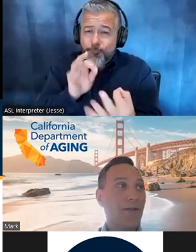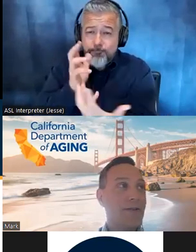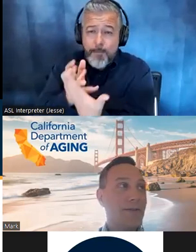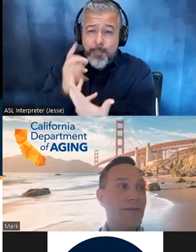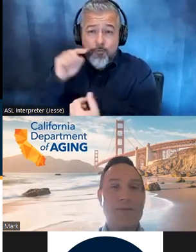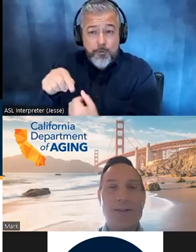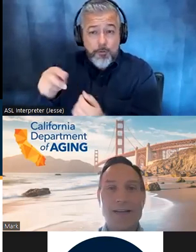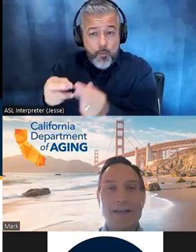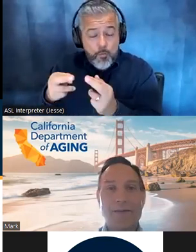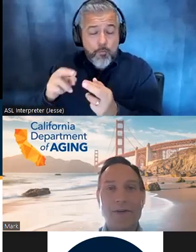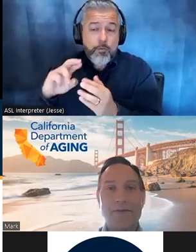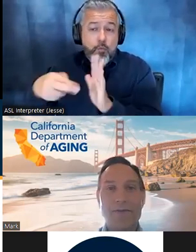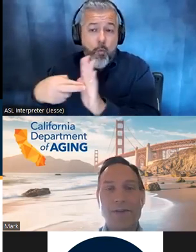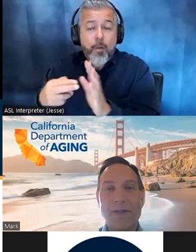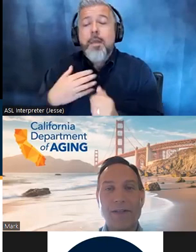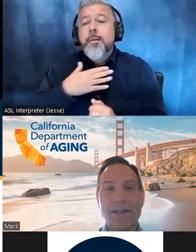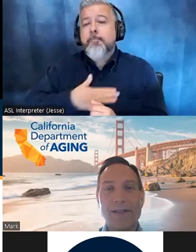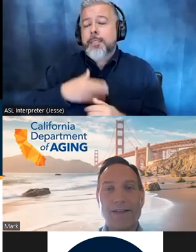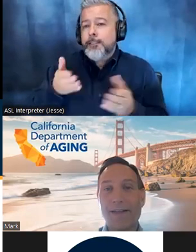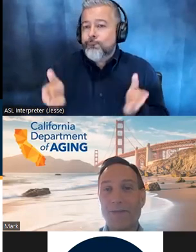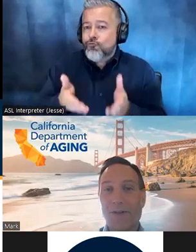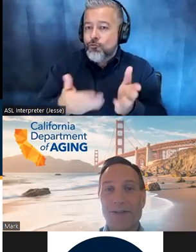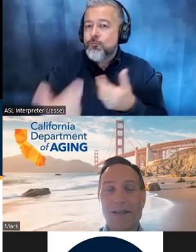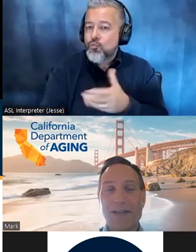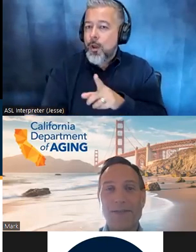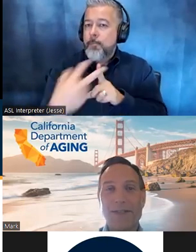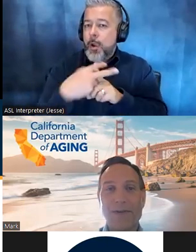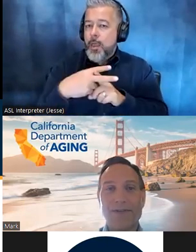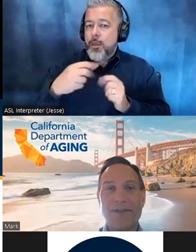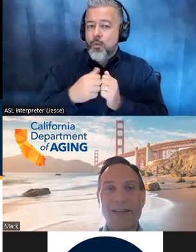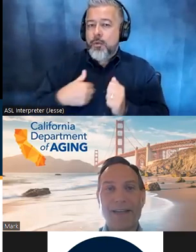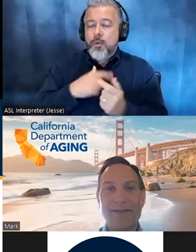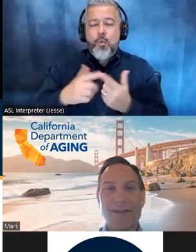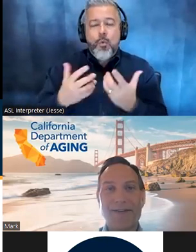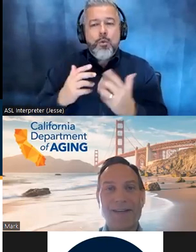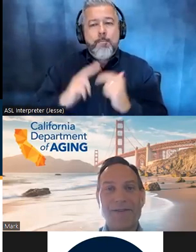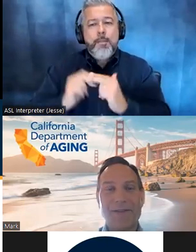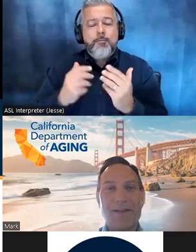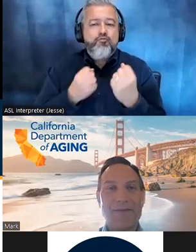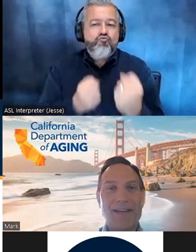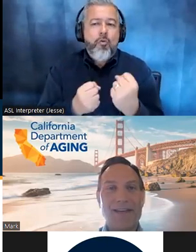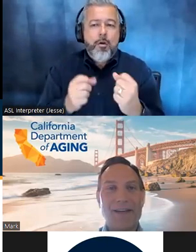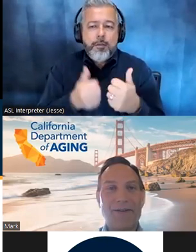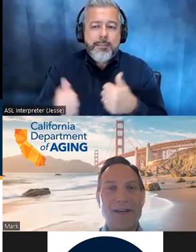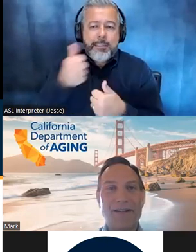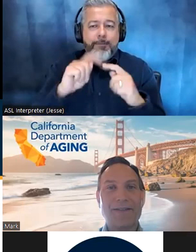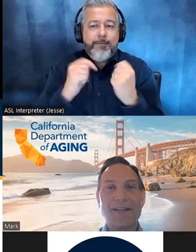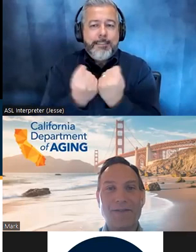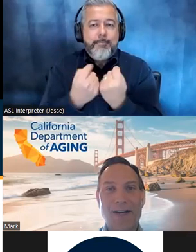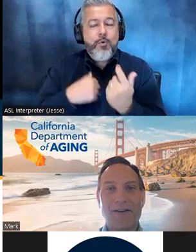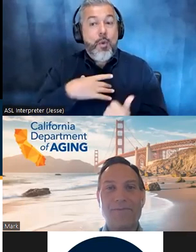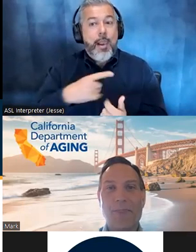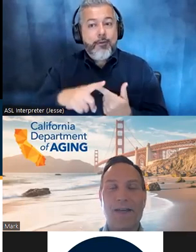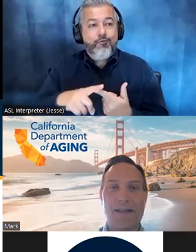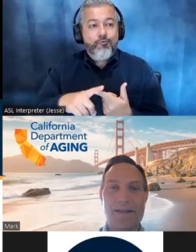please encourage them to apply. We're really building a strong executive team here at CDA, so we'd love to make another stunning